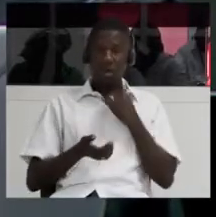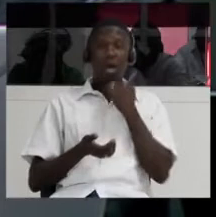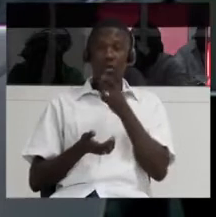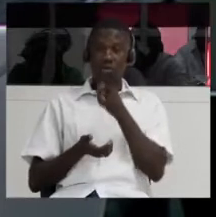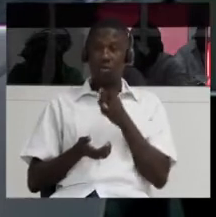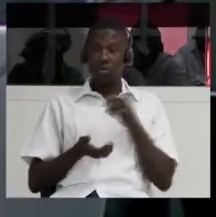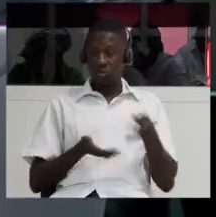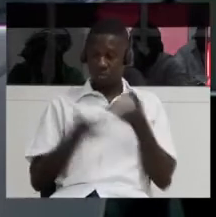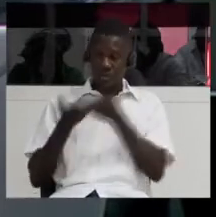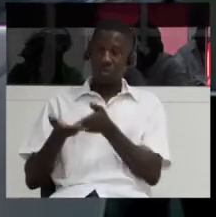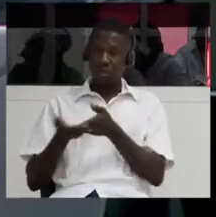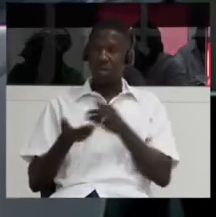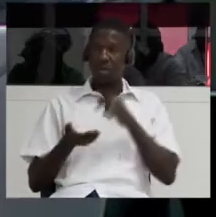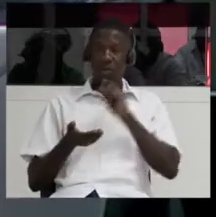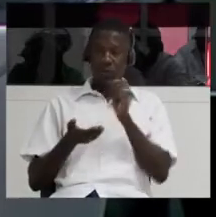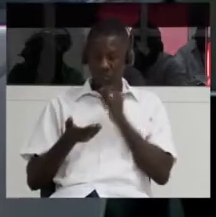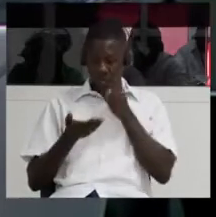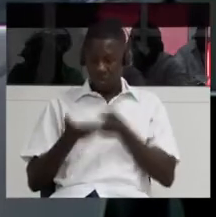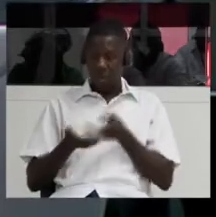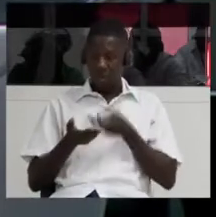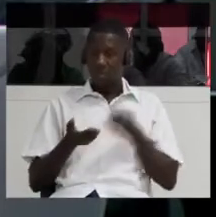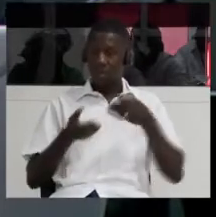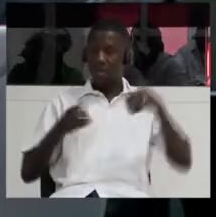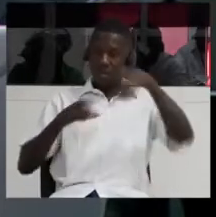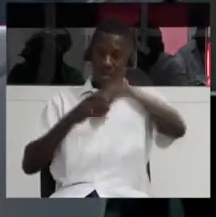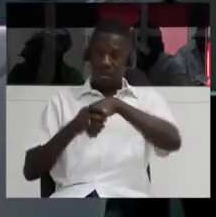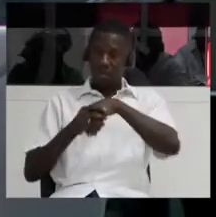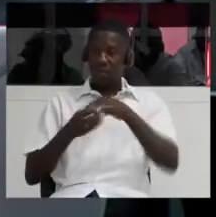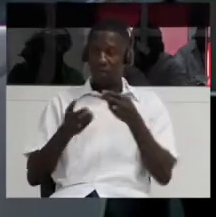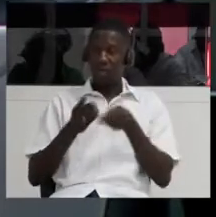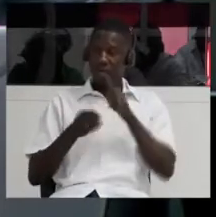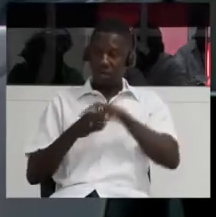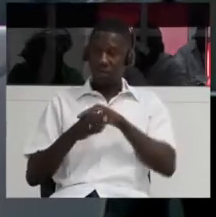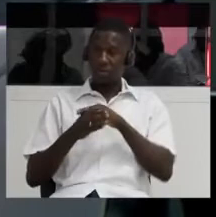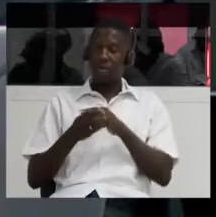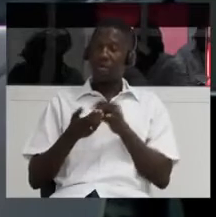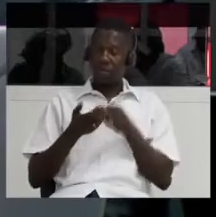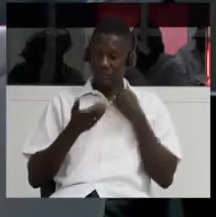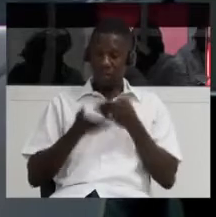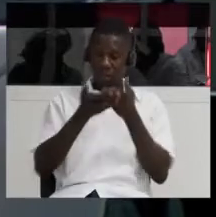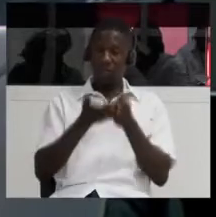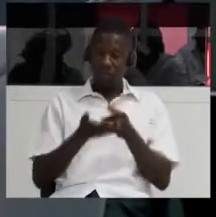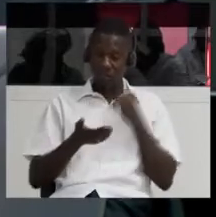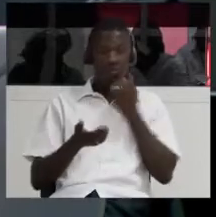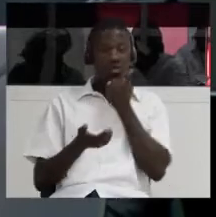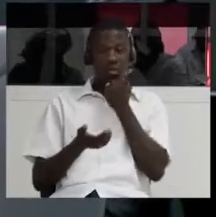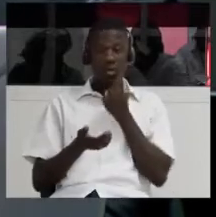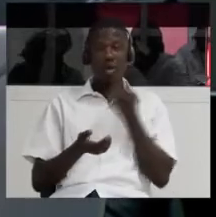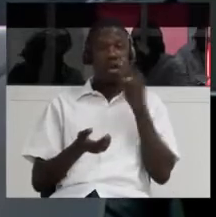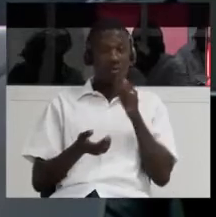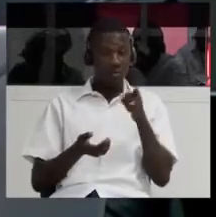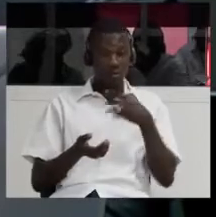the statement as part of the record. We would give you the exhibit number if you so agree to add it into the